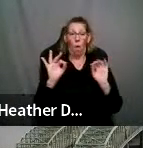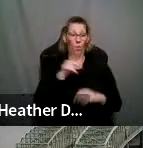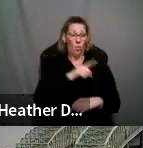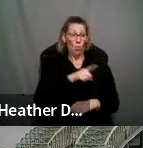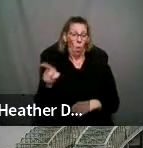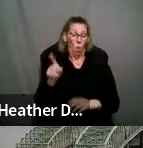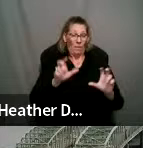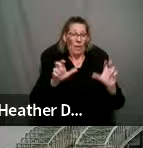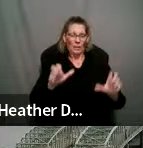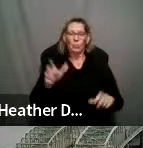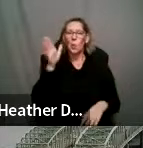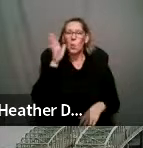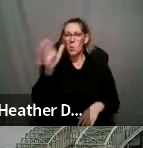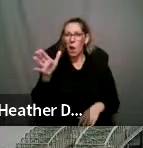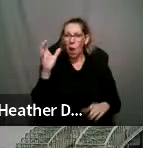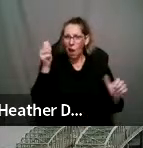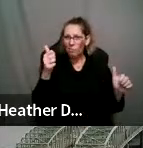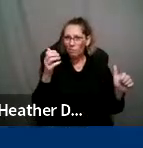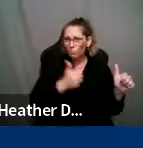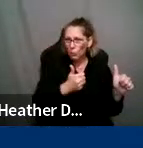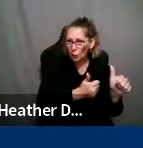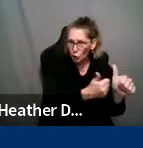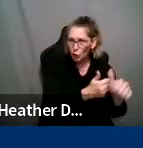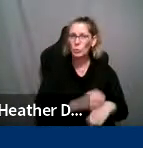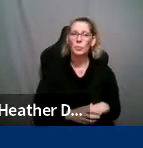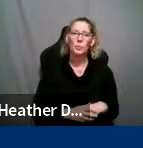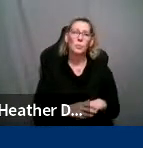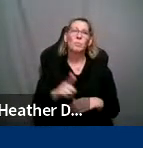pursued. Next slide, please.